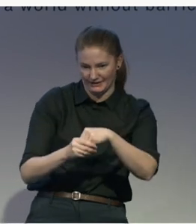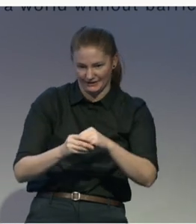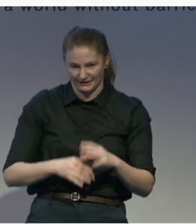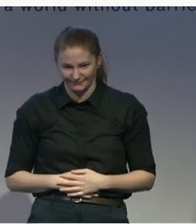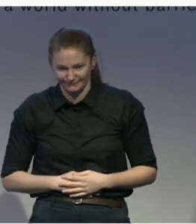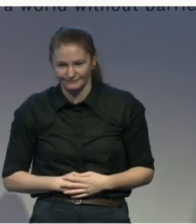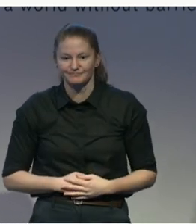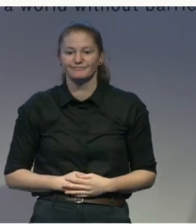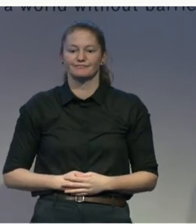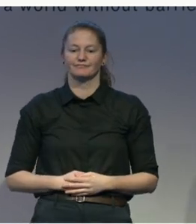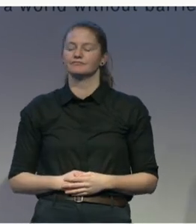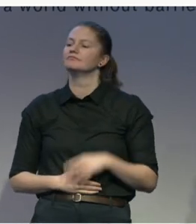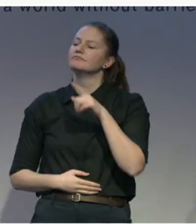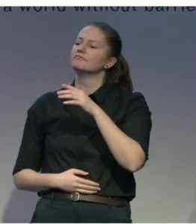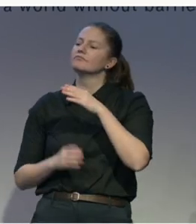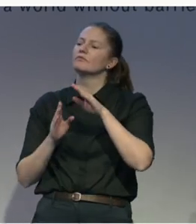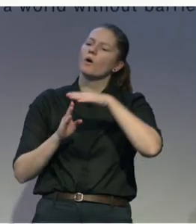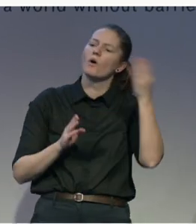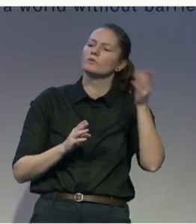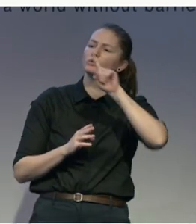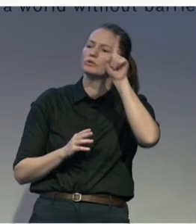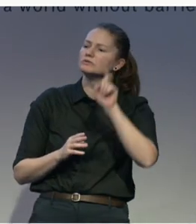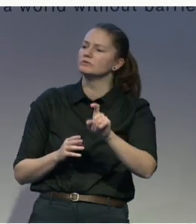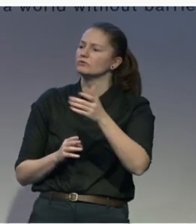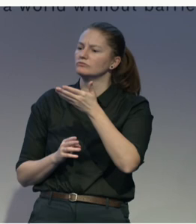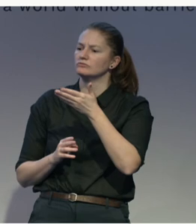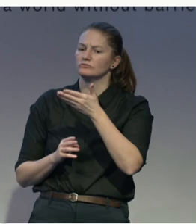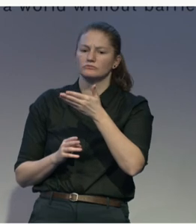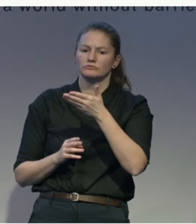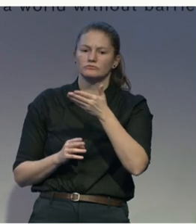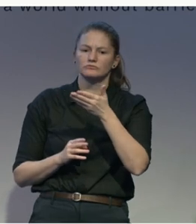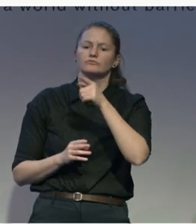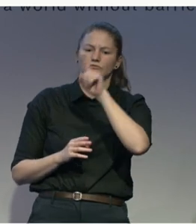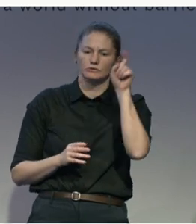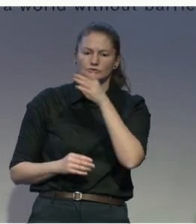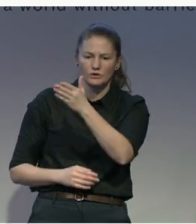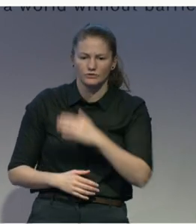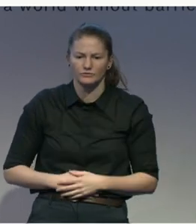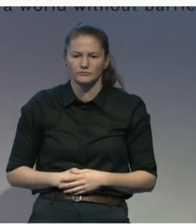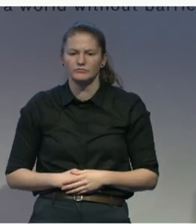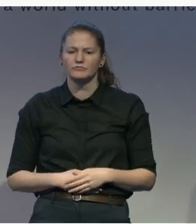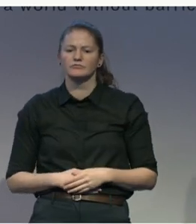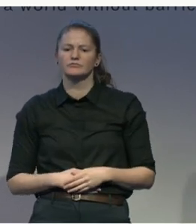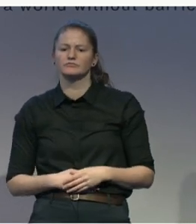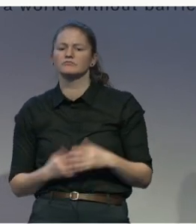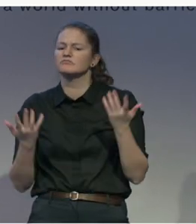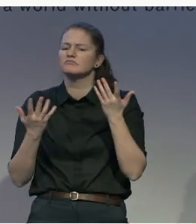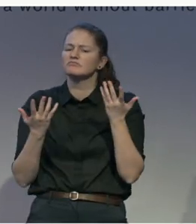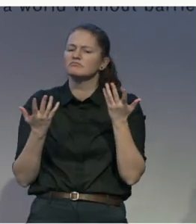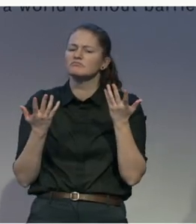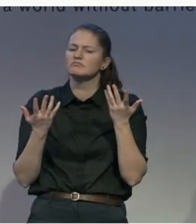have adequate engagement in the policy making. And what is the strategy if the local government